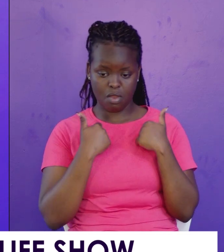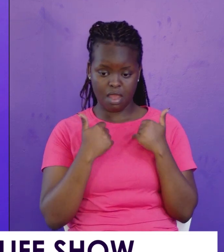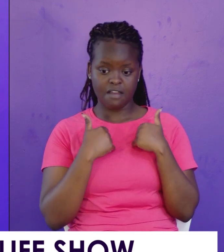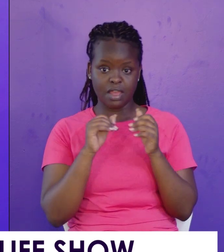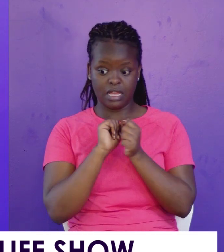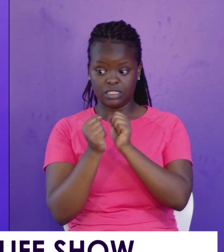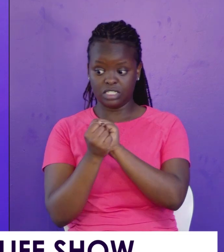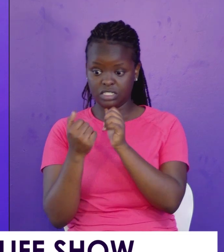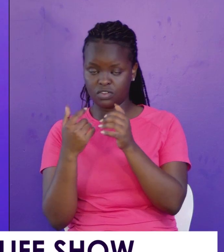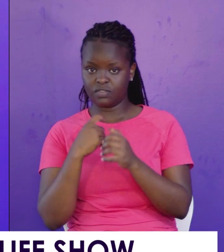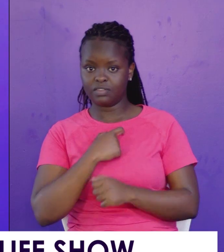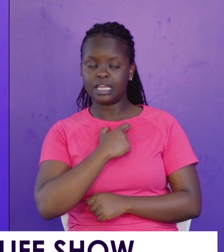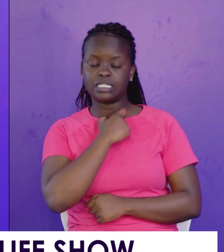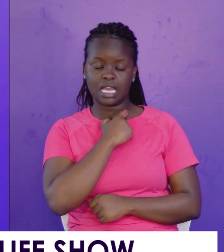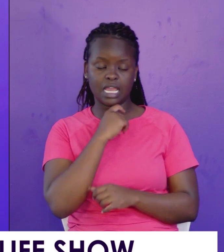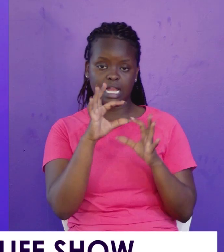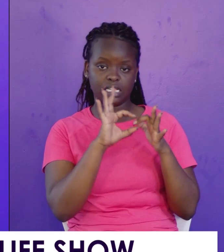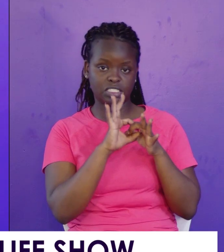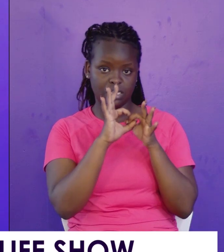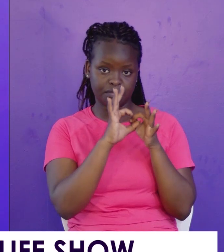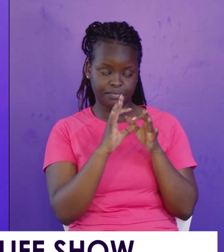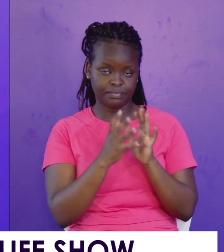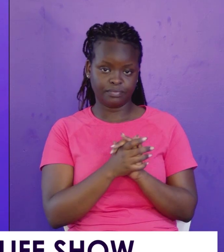a change of the tie culture.